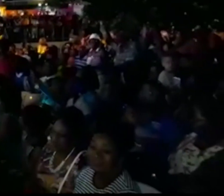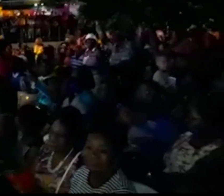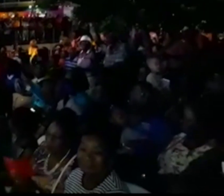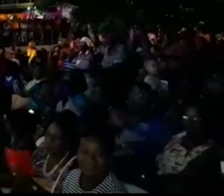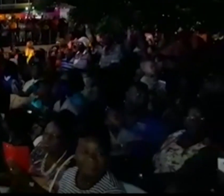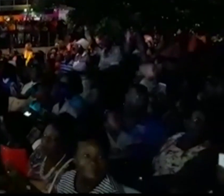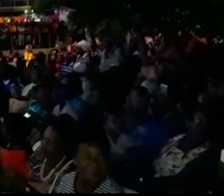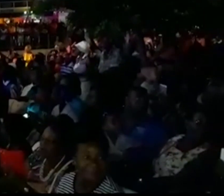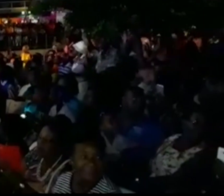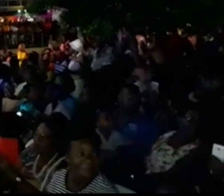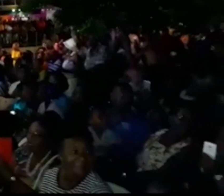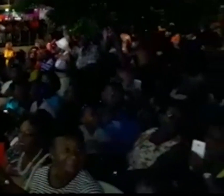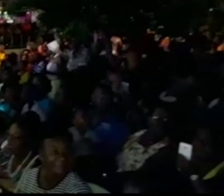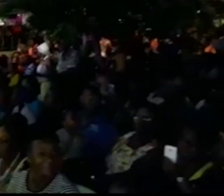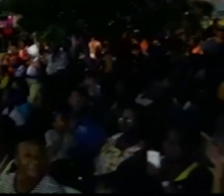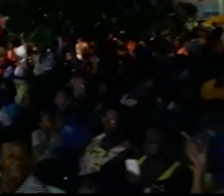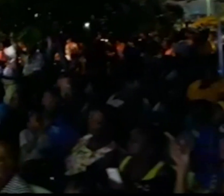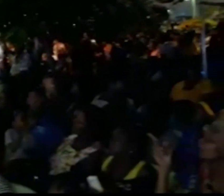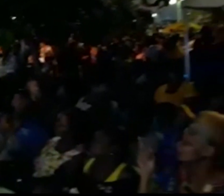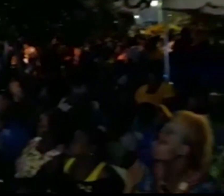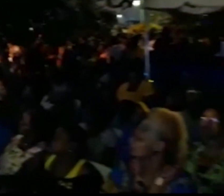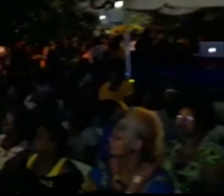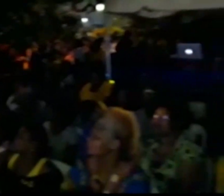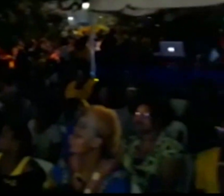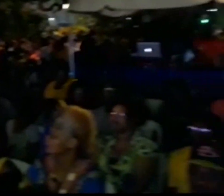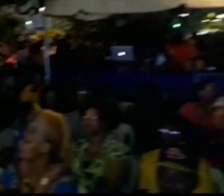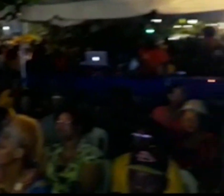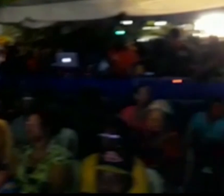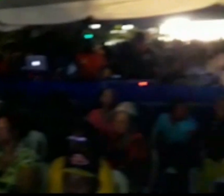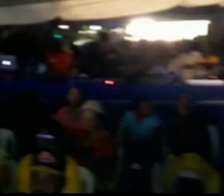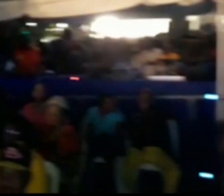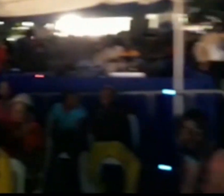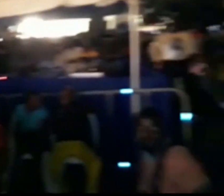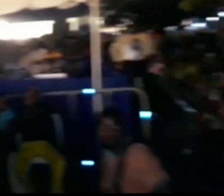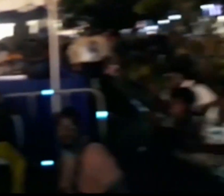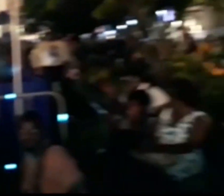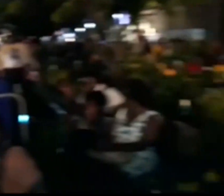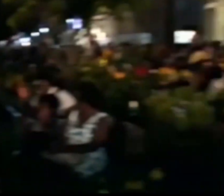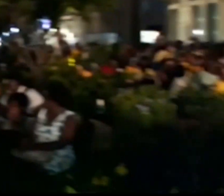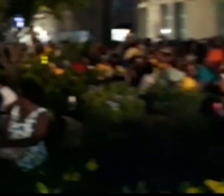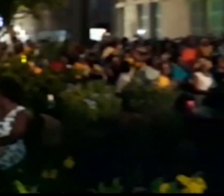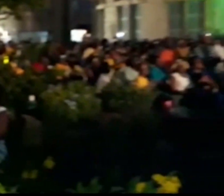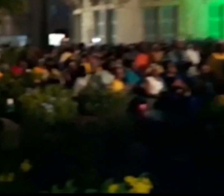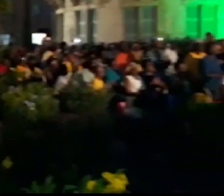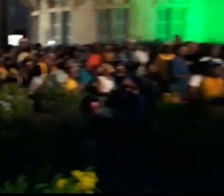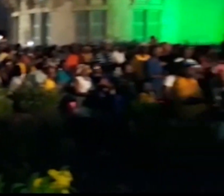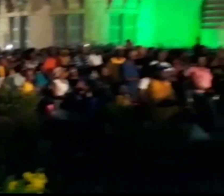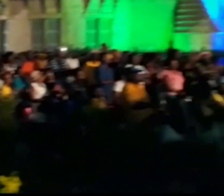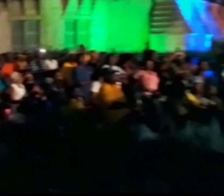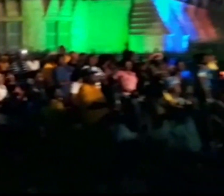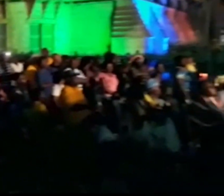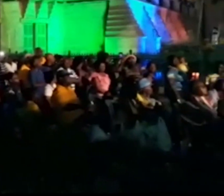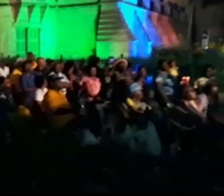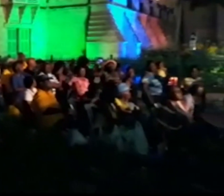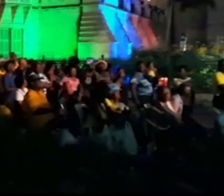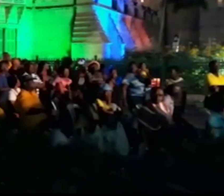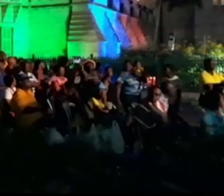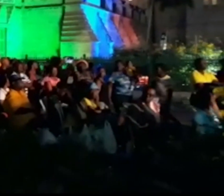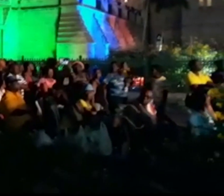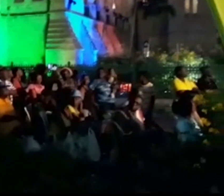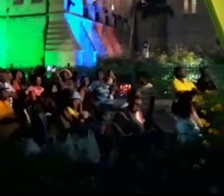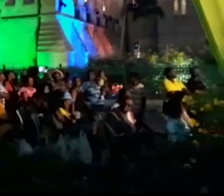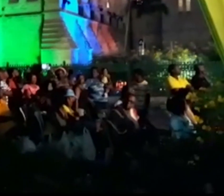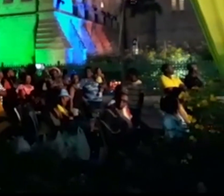Thank you to the Merrymen. That's popular Barbadian band The Merrymen flicking the switch this evening to light up the city. Thousands